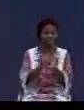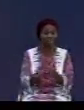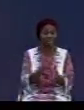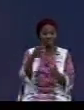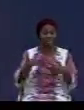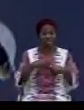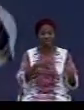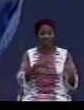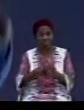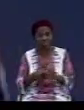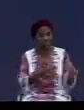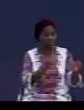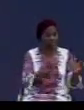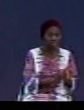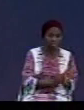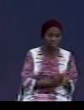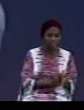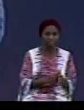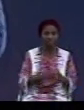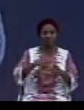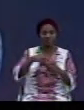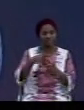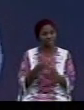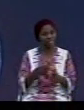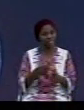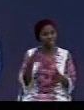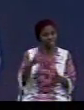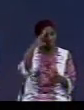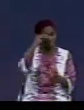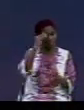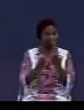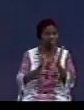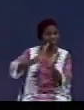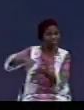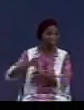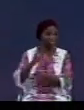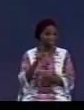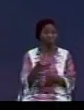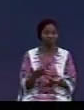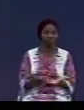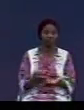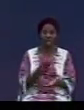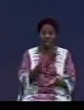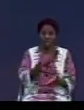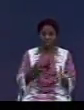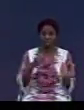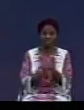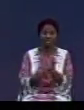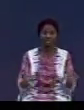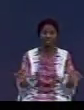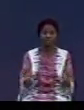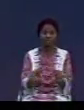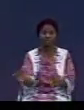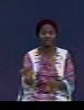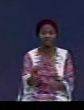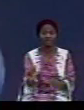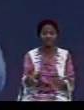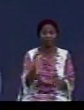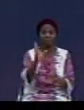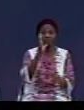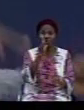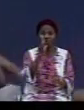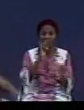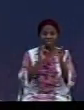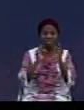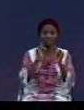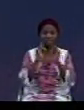then the fellow might dump you. And that same mother instructing the daughter, don't